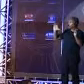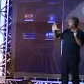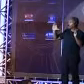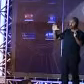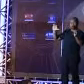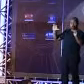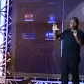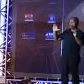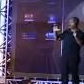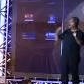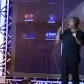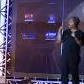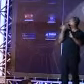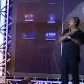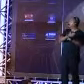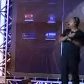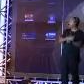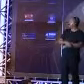one